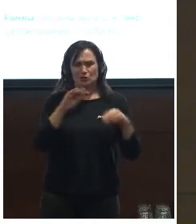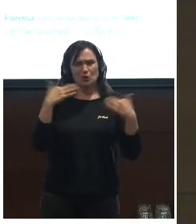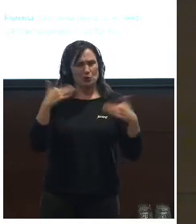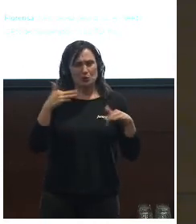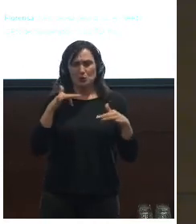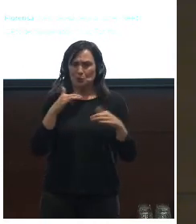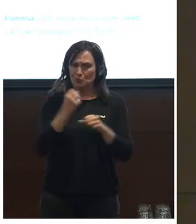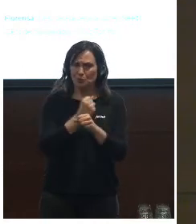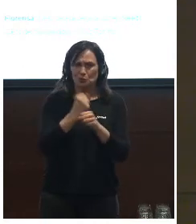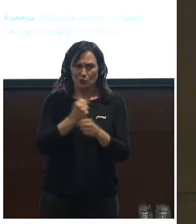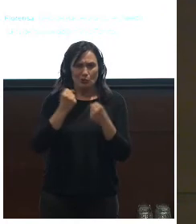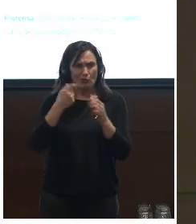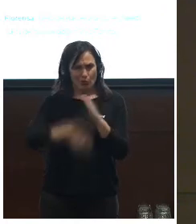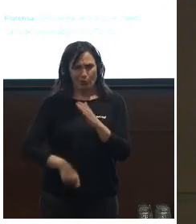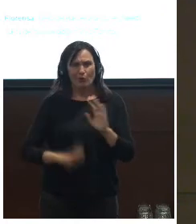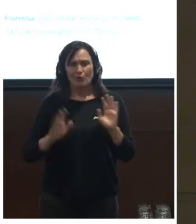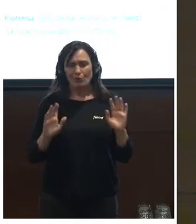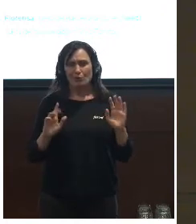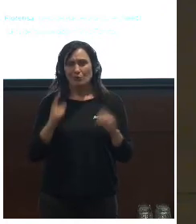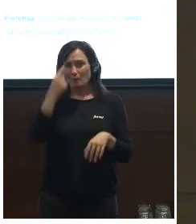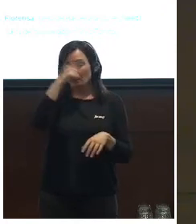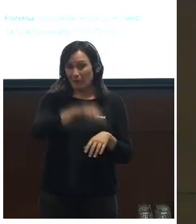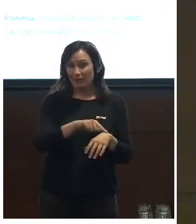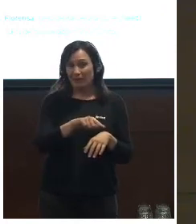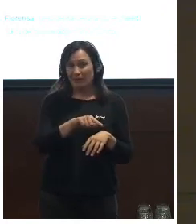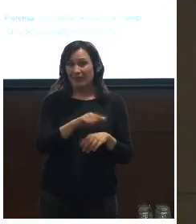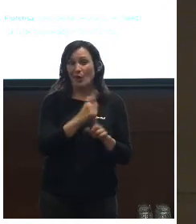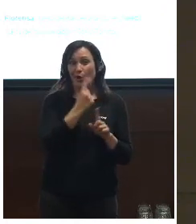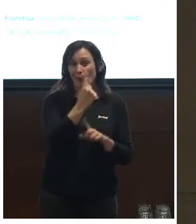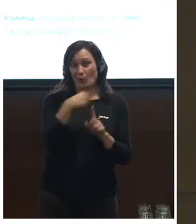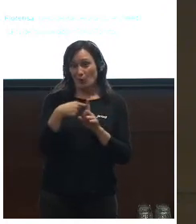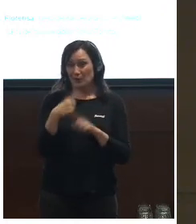don't know that much from the Netherlands. I'm more specialized in abroad.